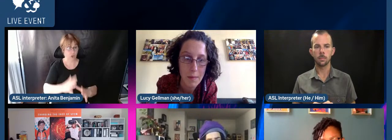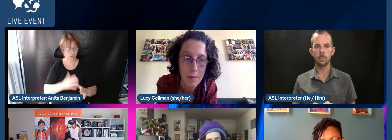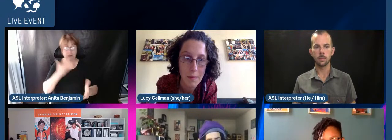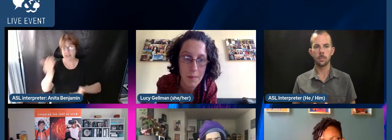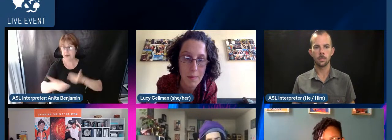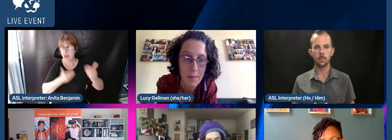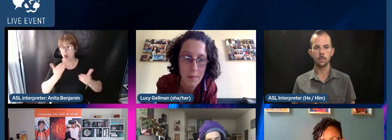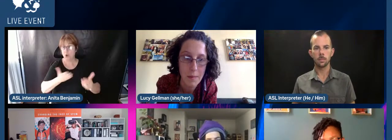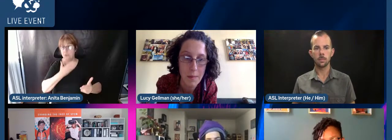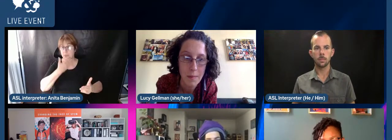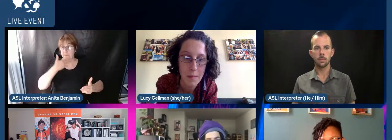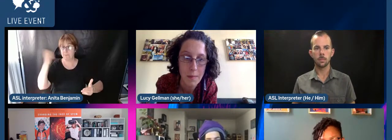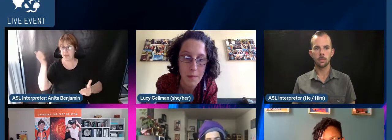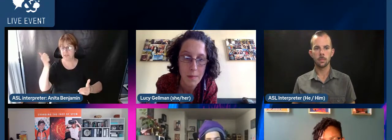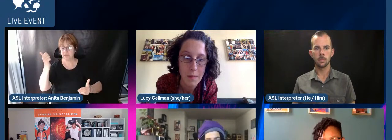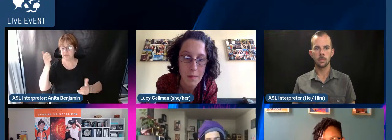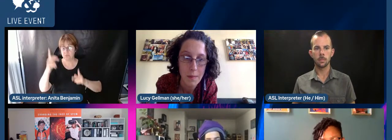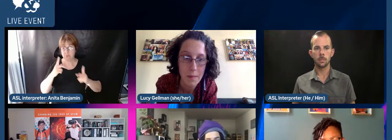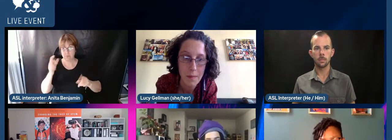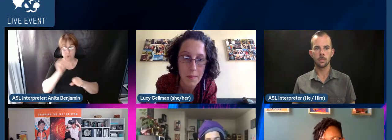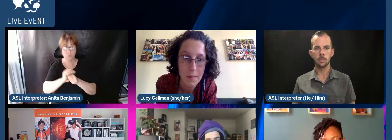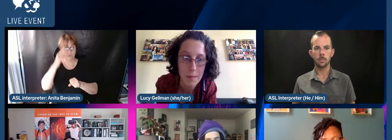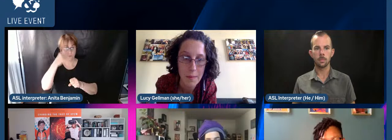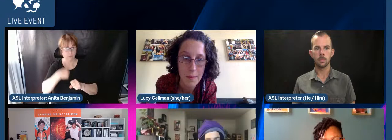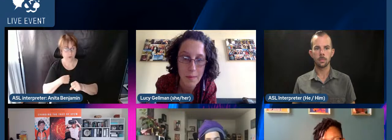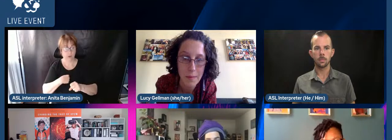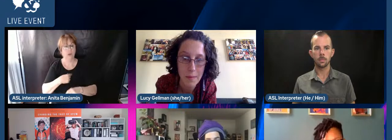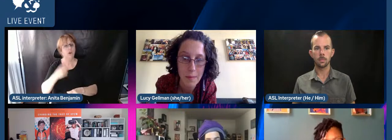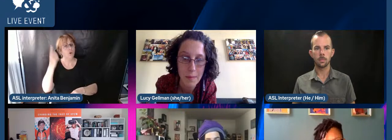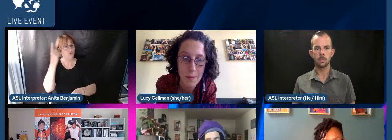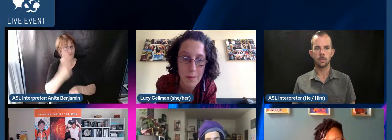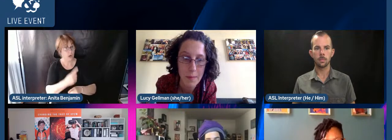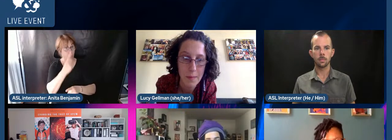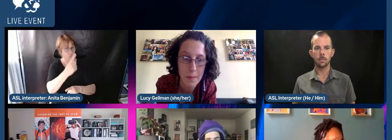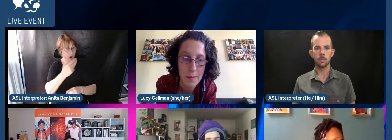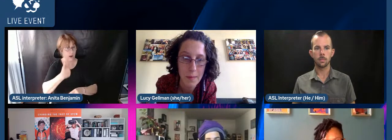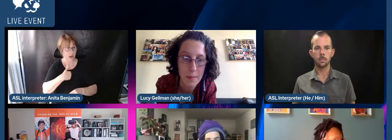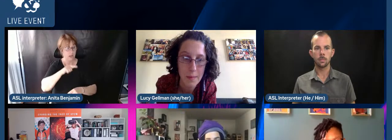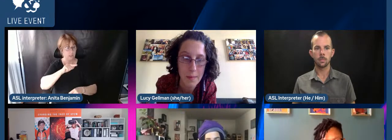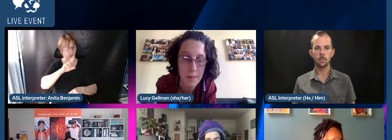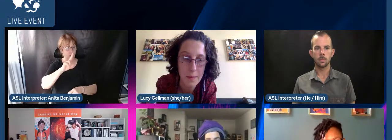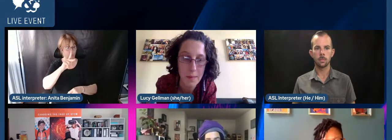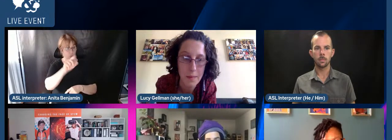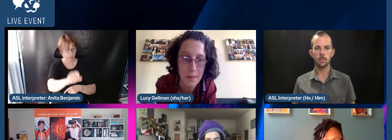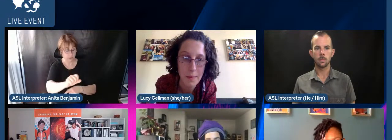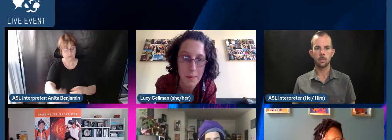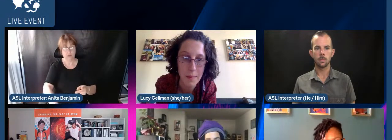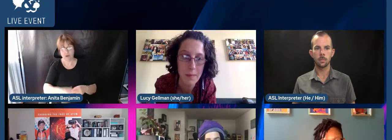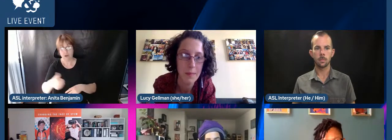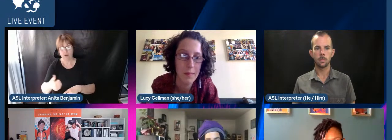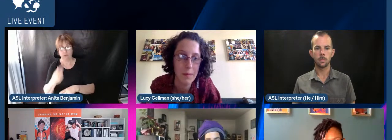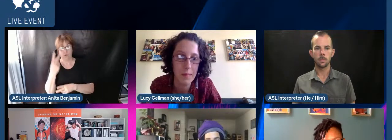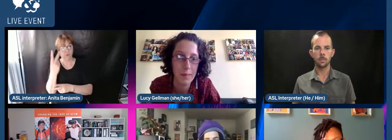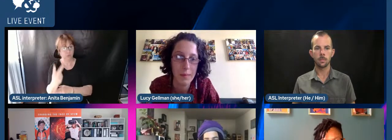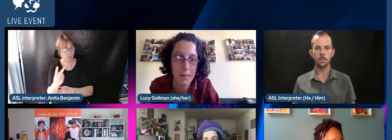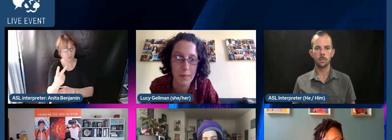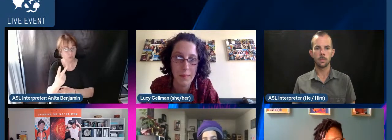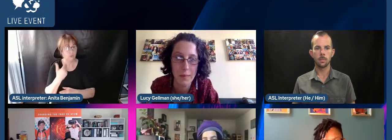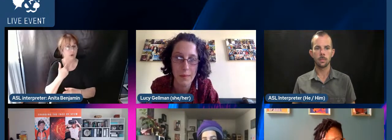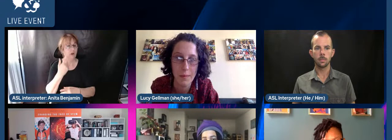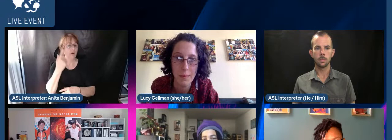work for me. Yes, one of them has lupus. There's two women that, you know, one walks with a